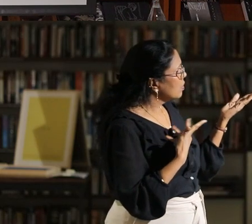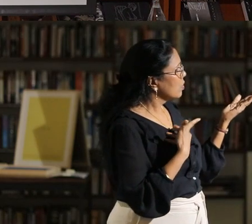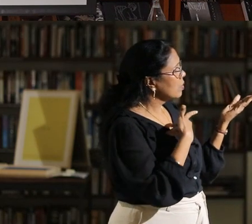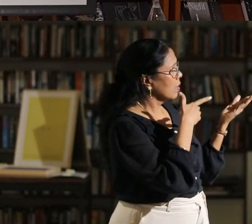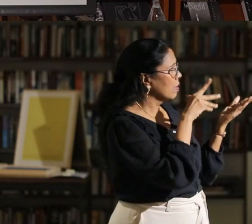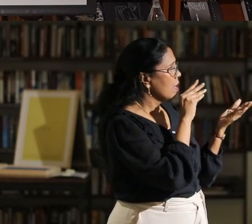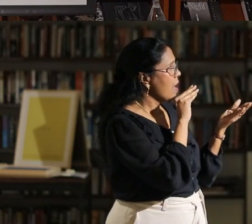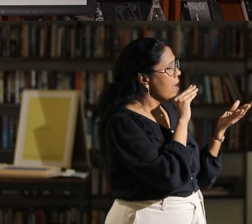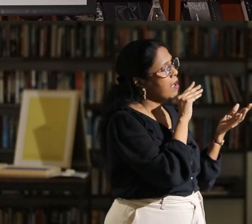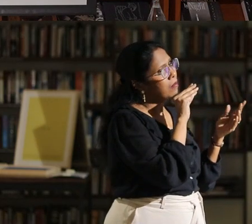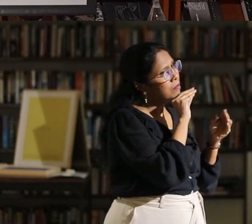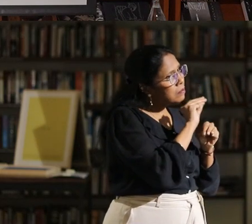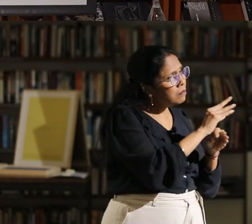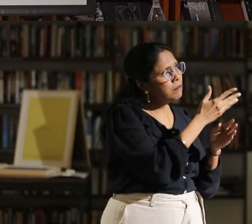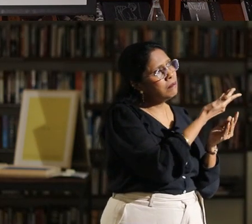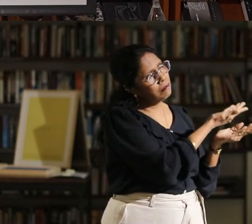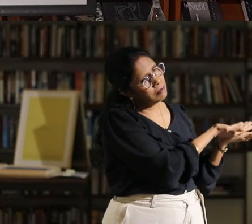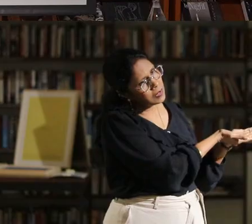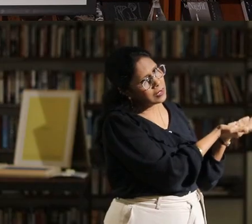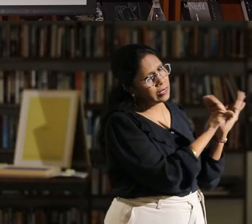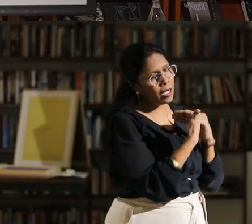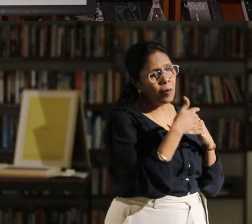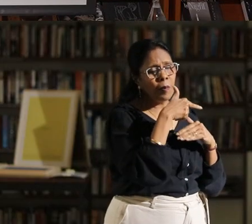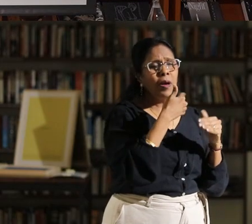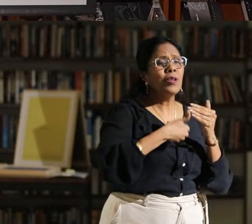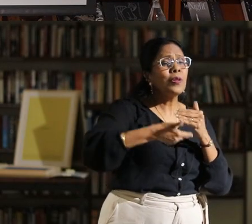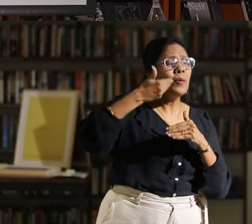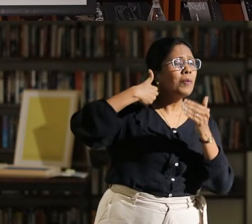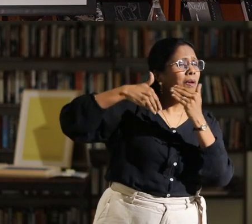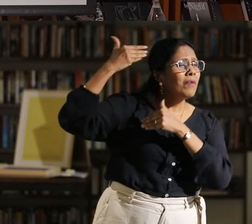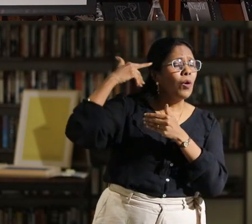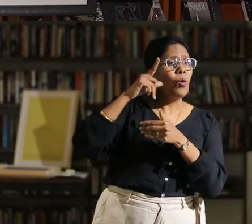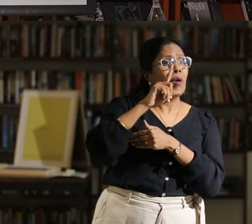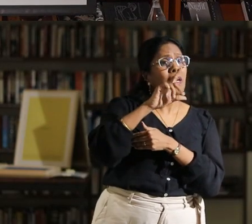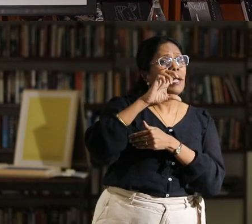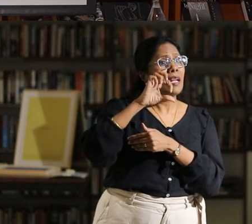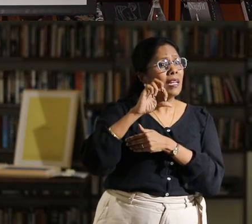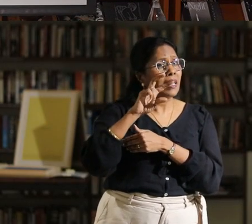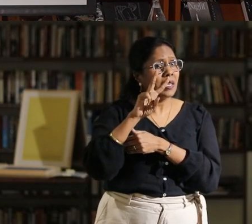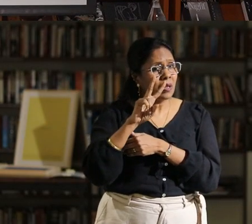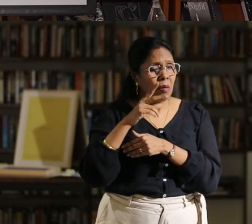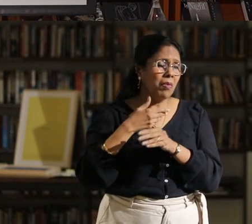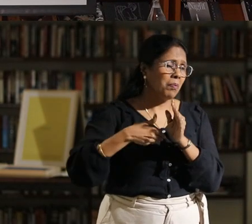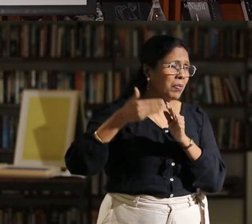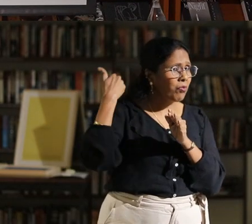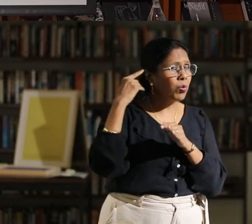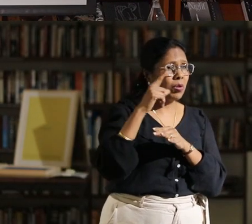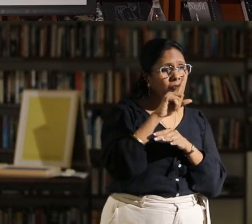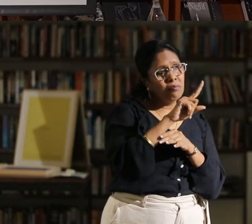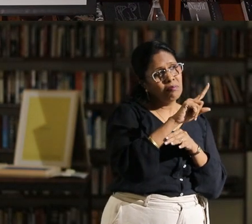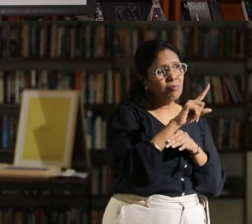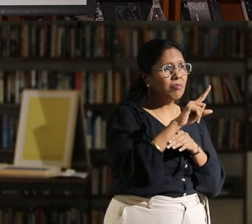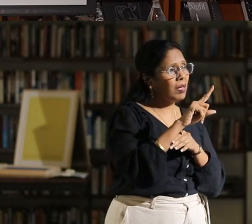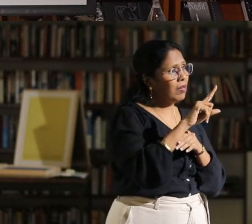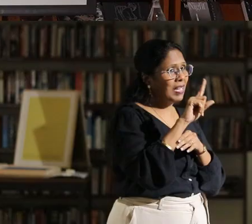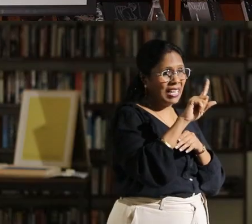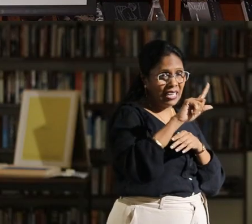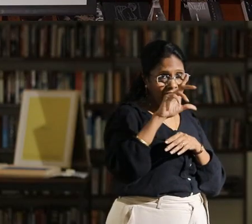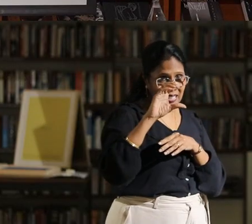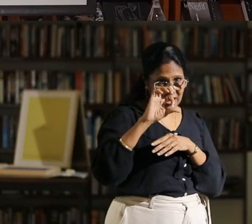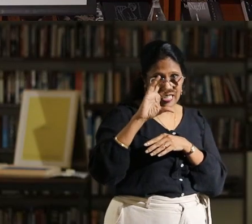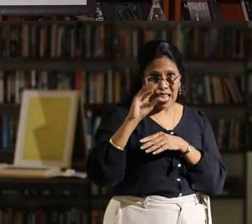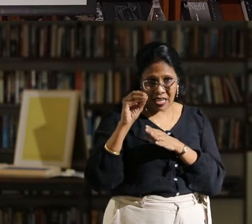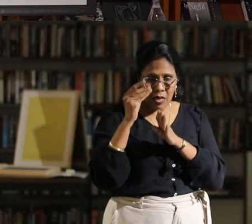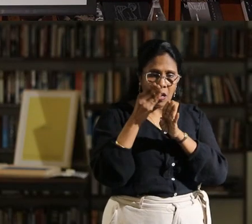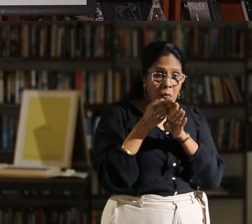lectern on music in the early 20th and late 19th century Delhi. So he brought with him